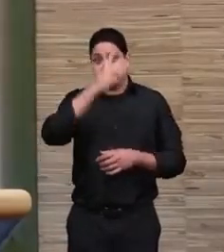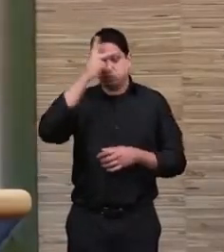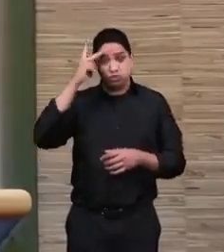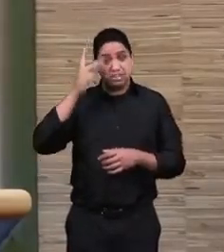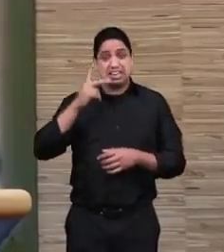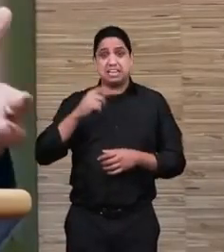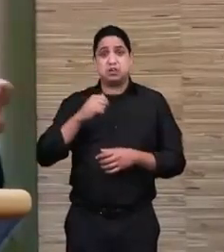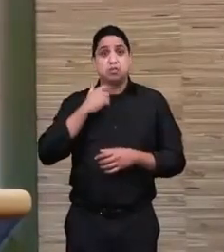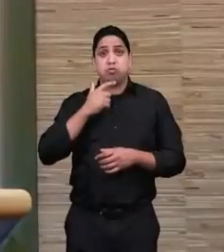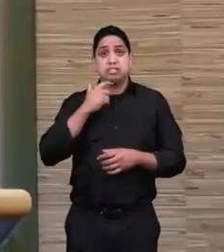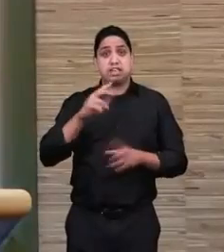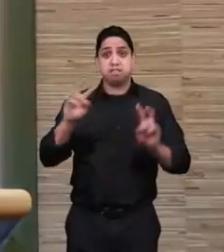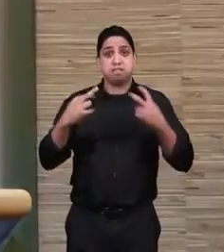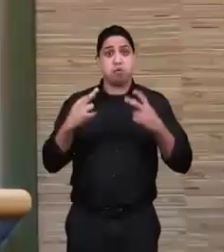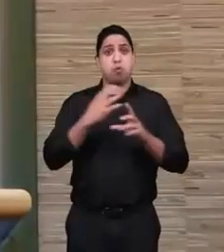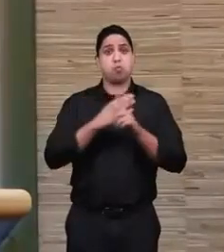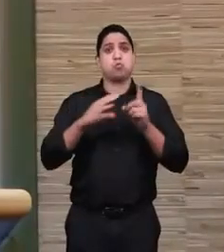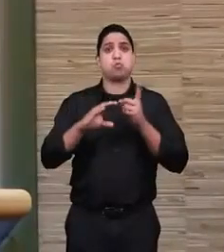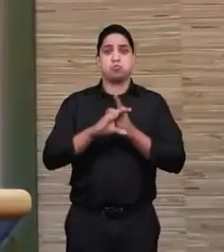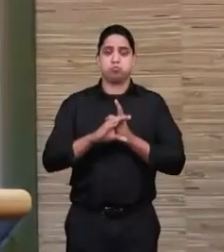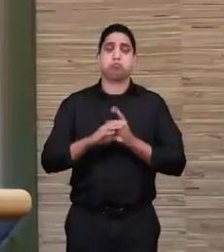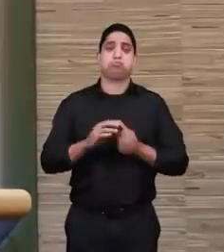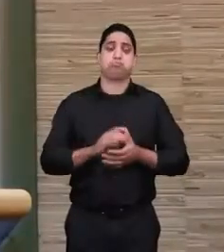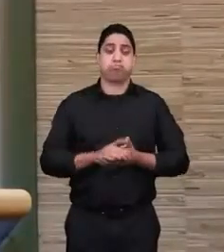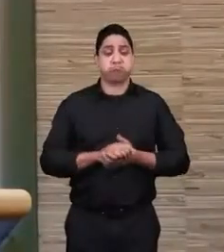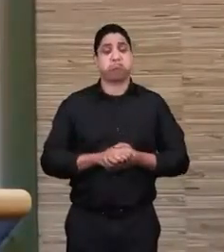even follow us in the social networks.